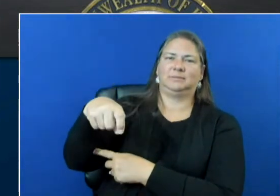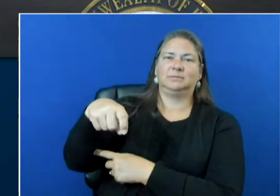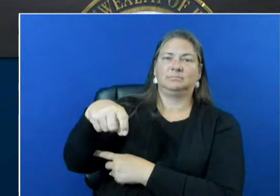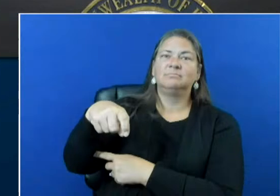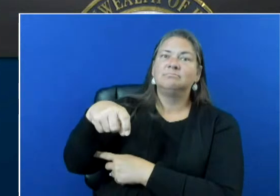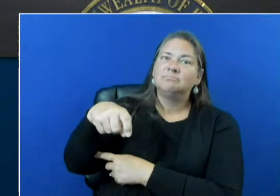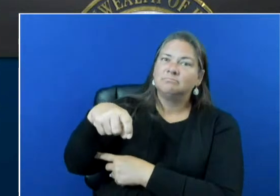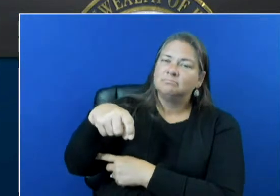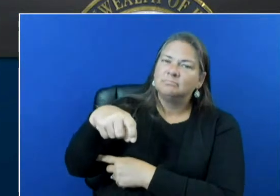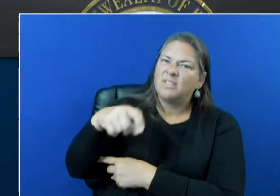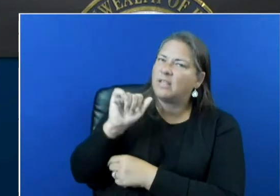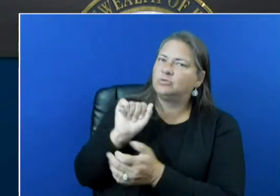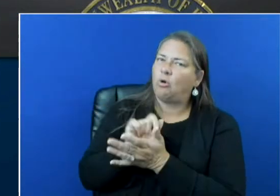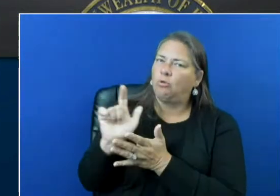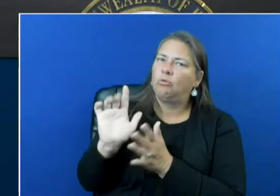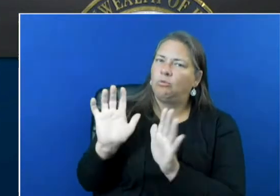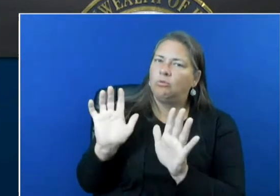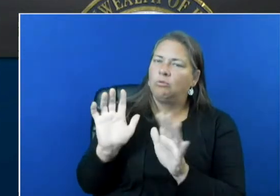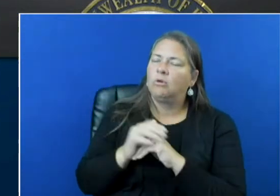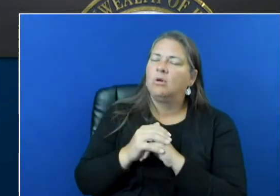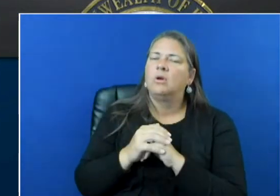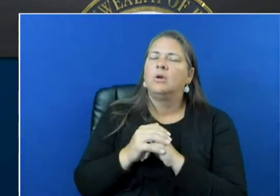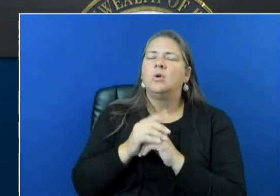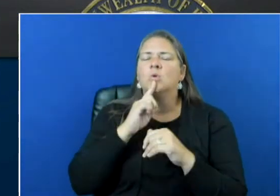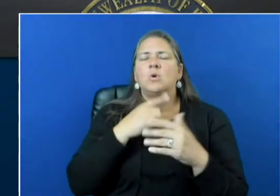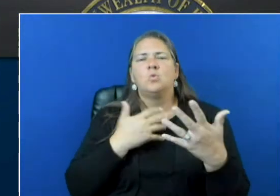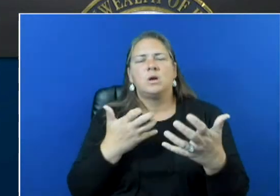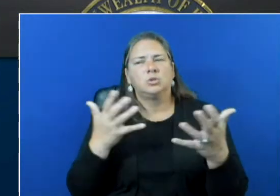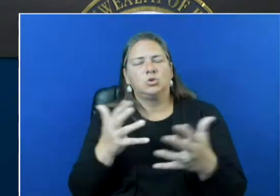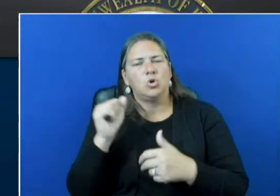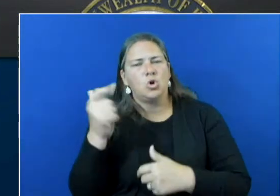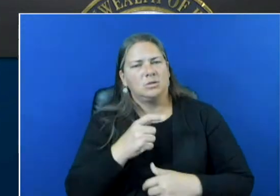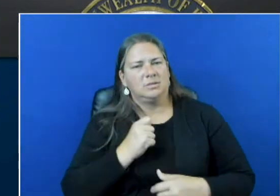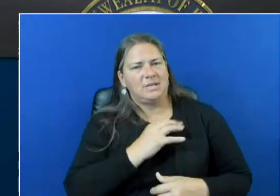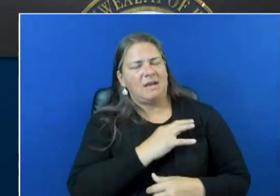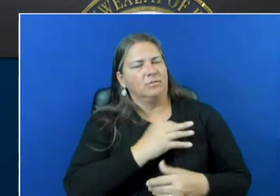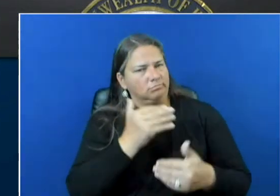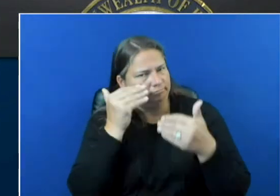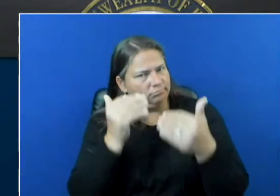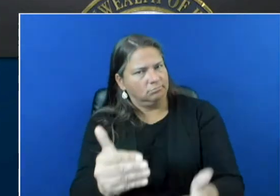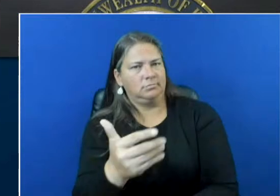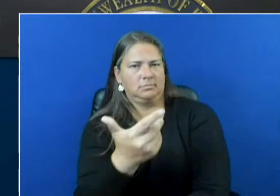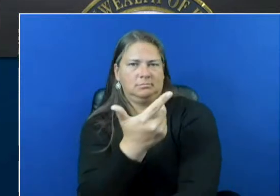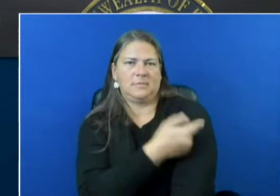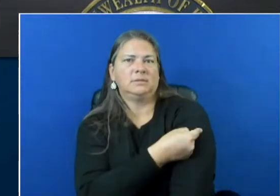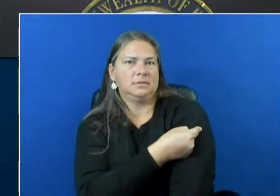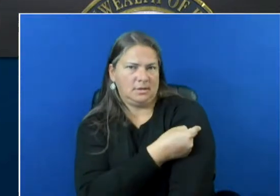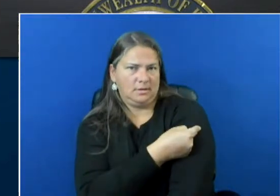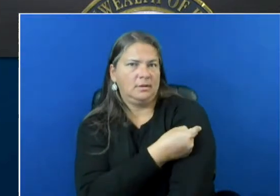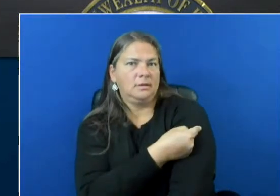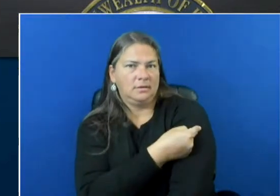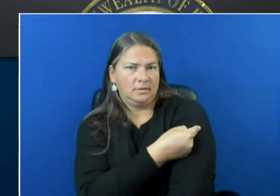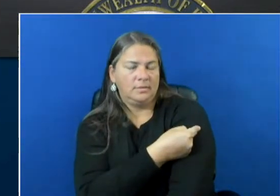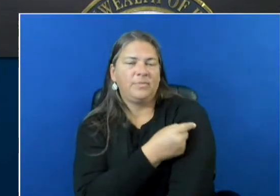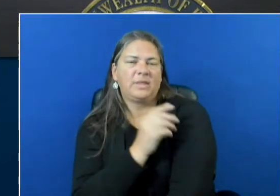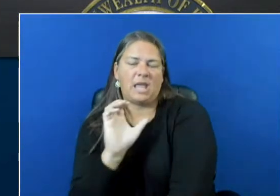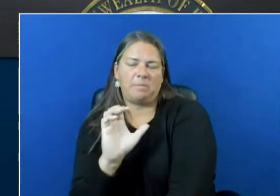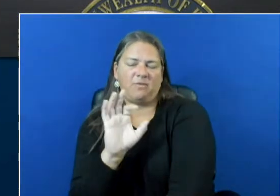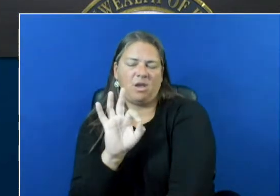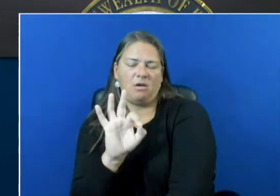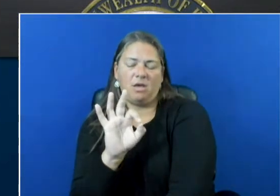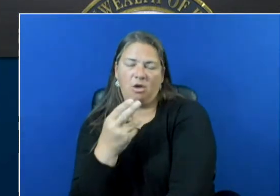encourage all of our facility staff to get vaccinated, particularly Cabinet for Health and Family